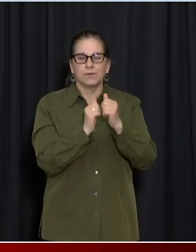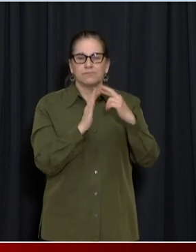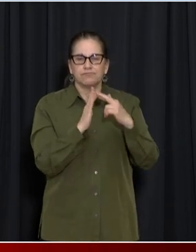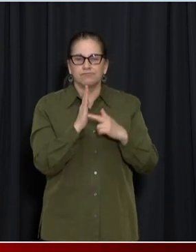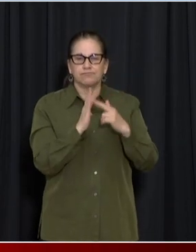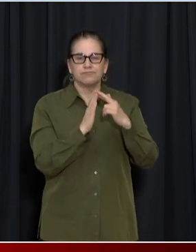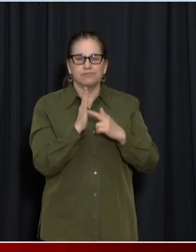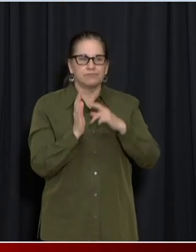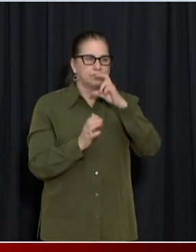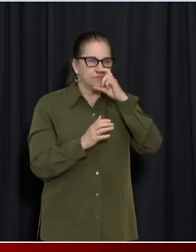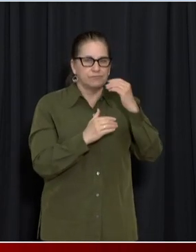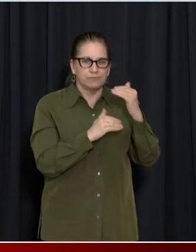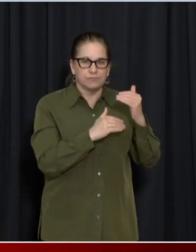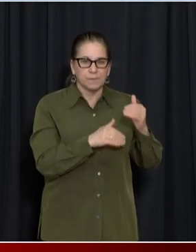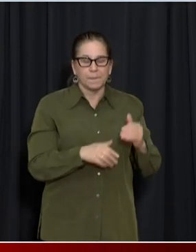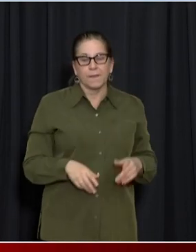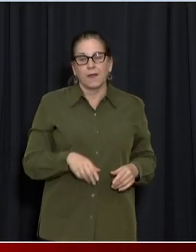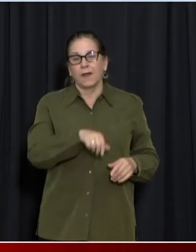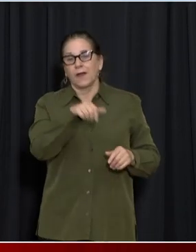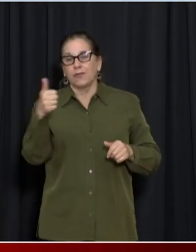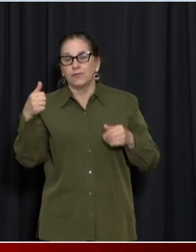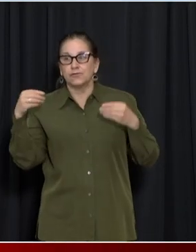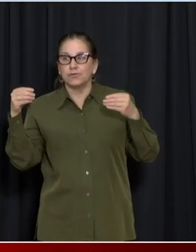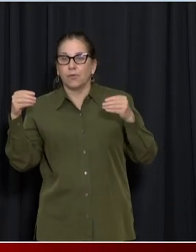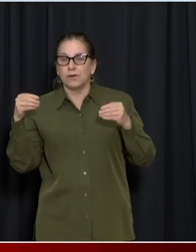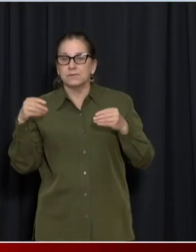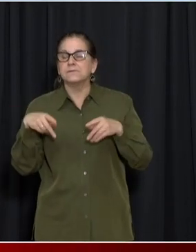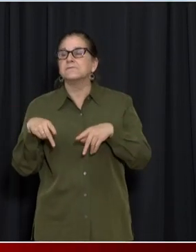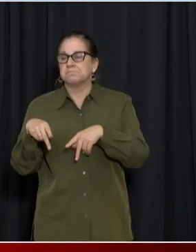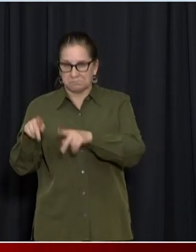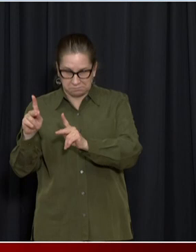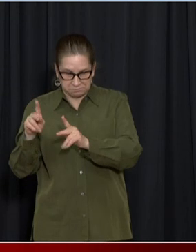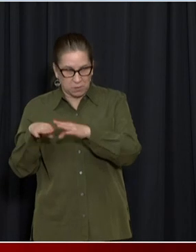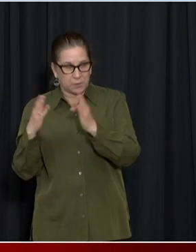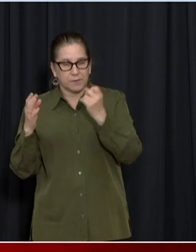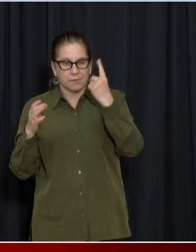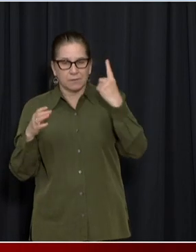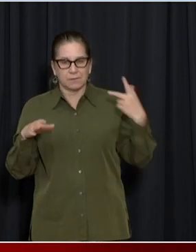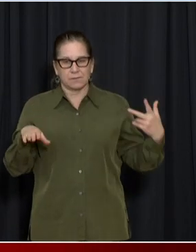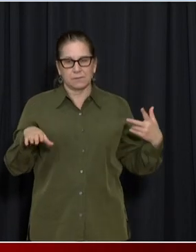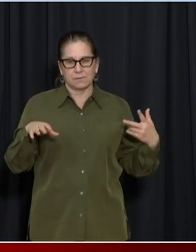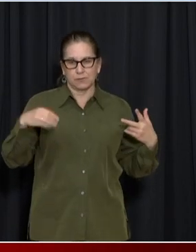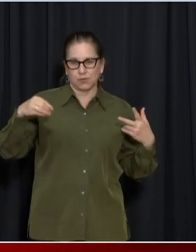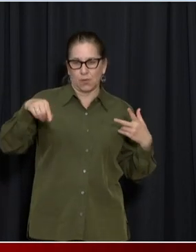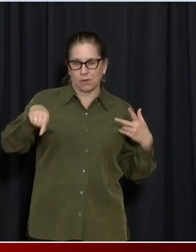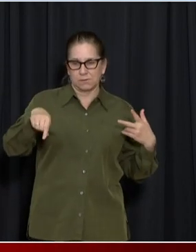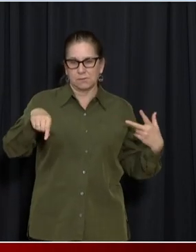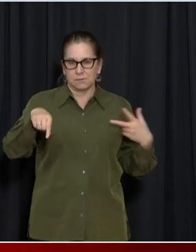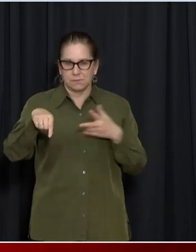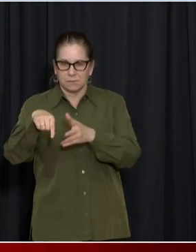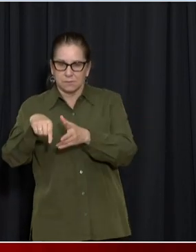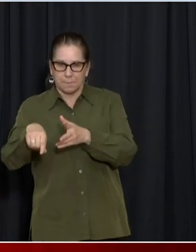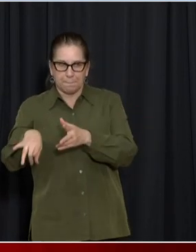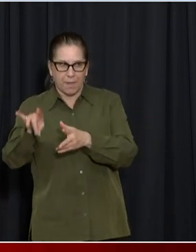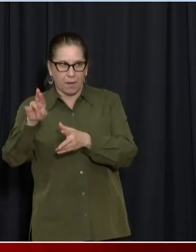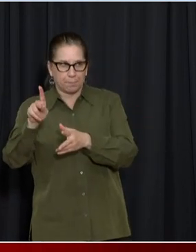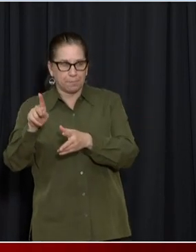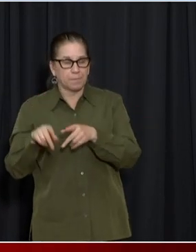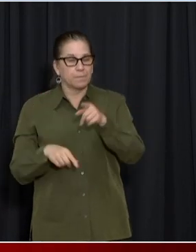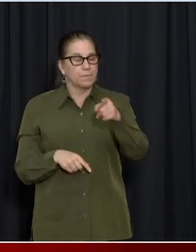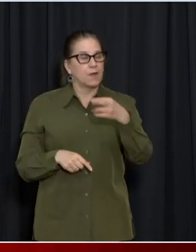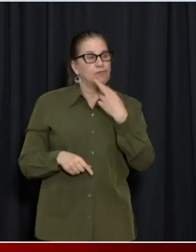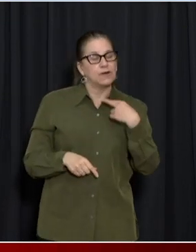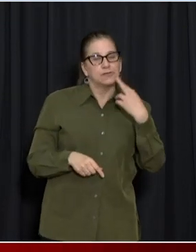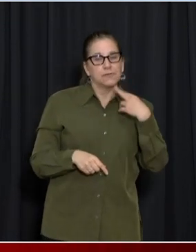and delivery, and with restaurants allowed to provide outdoor dining with safeguards. Starting in Stage 2, it is recommended